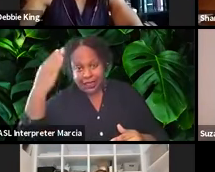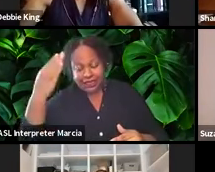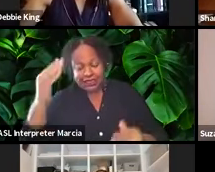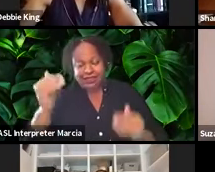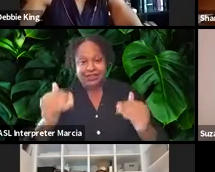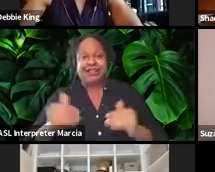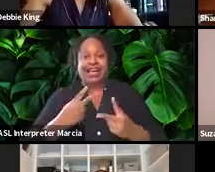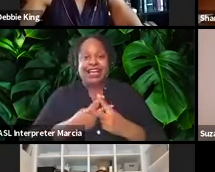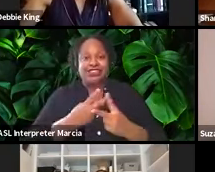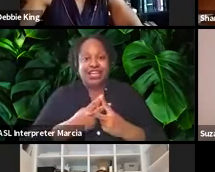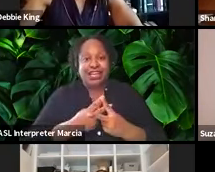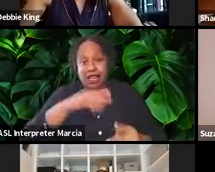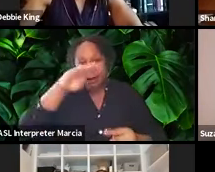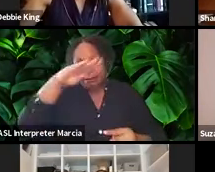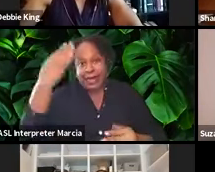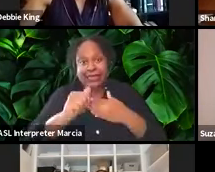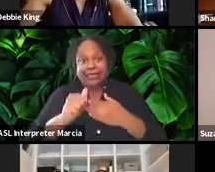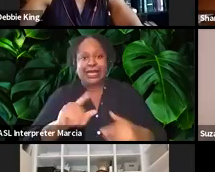#BlackLeadershipMatters.